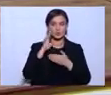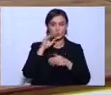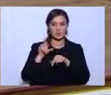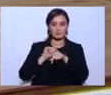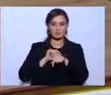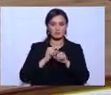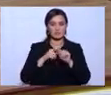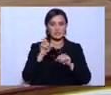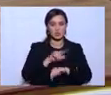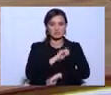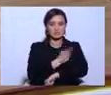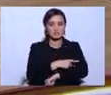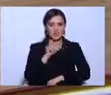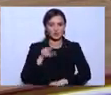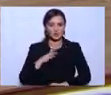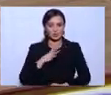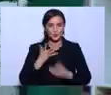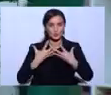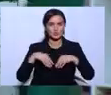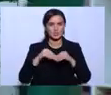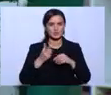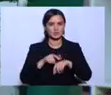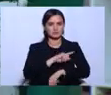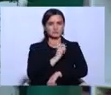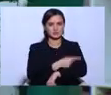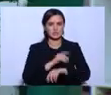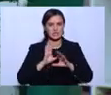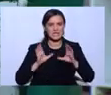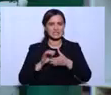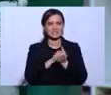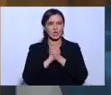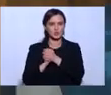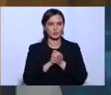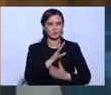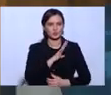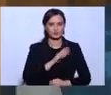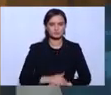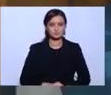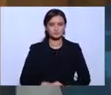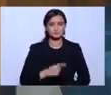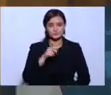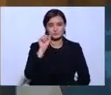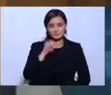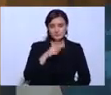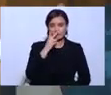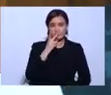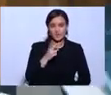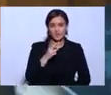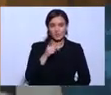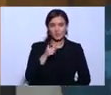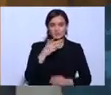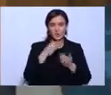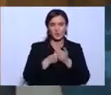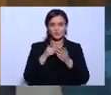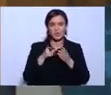parents. He had a very strong family unit. Well, and I think you can see that in